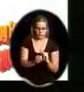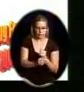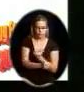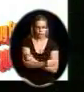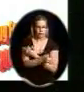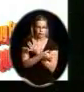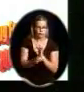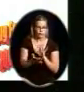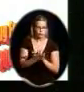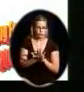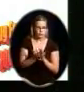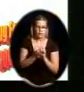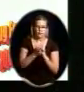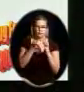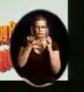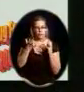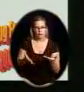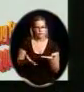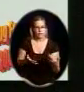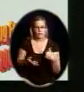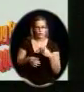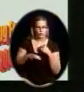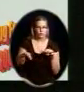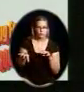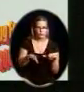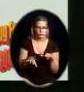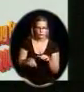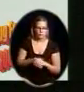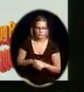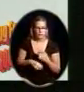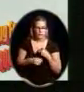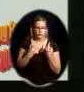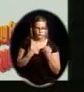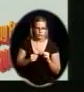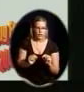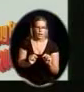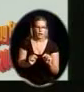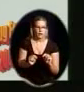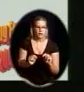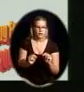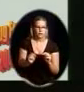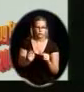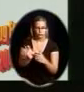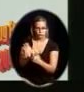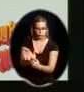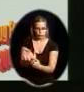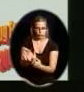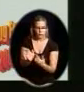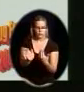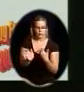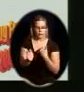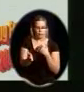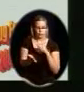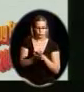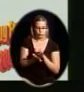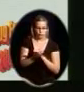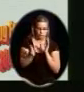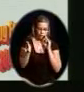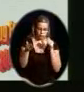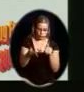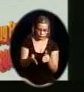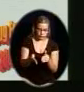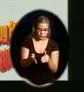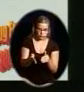okay? A lot of stuff that we do here in this school district. So I tried to point that down, that we have school-focused